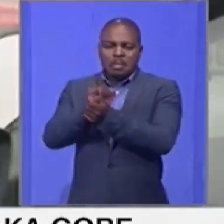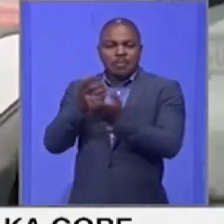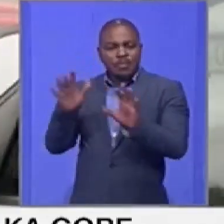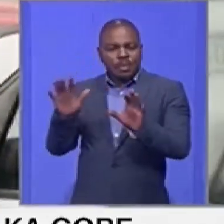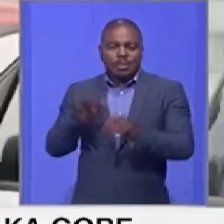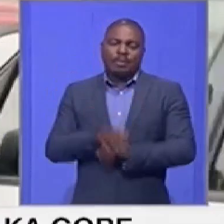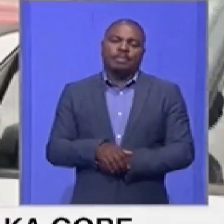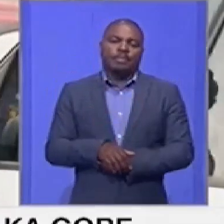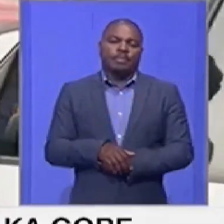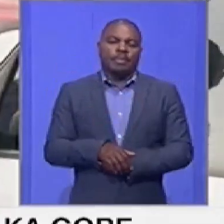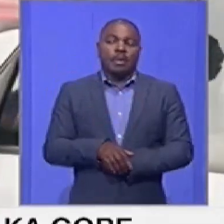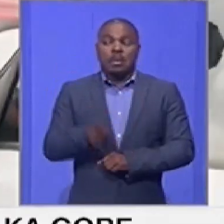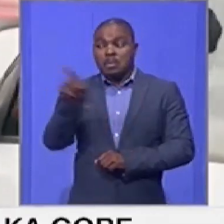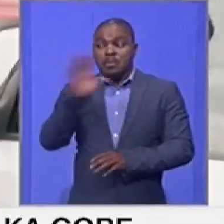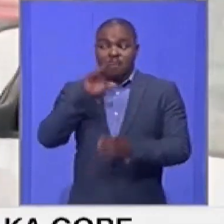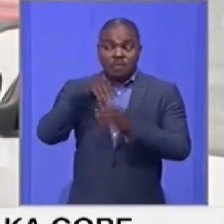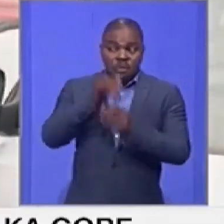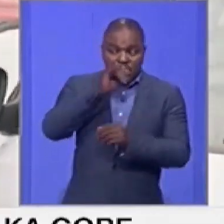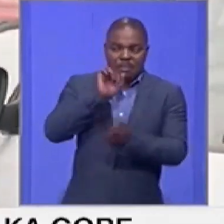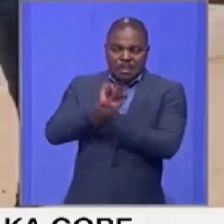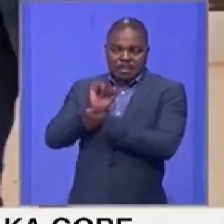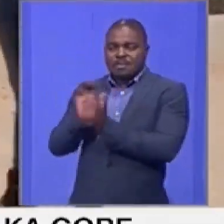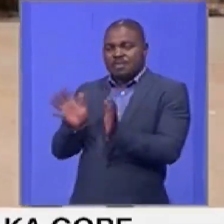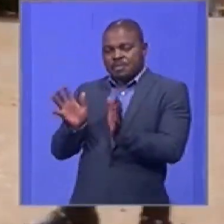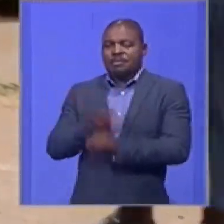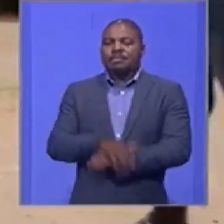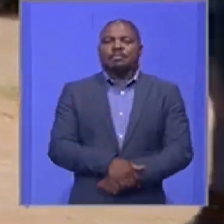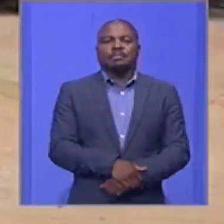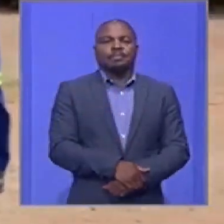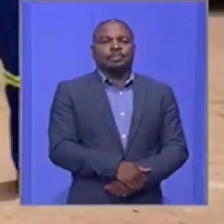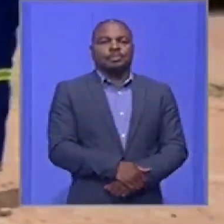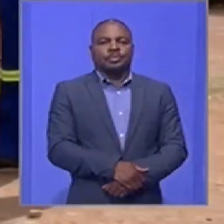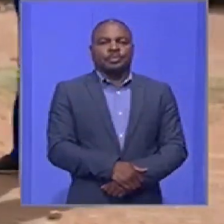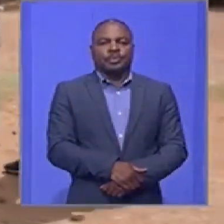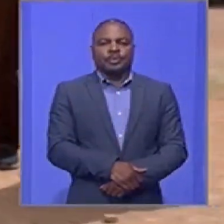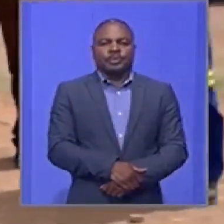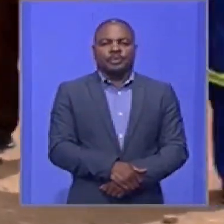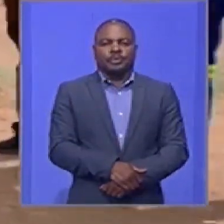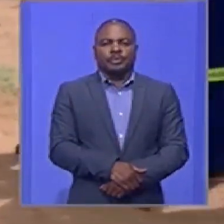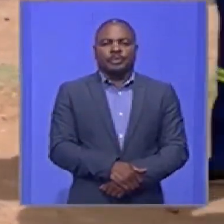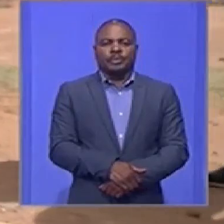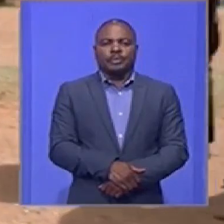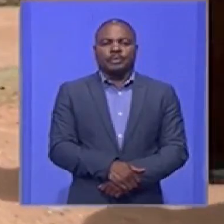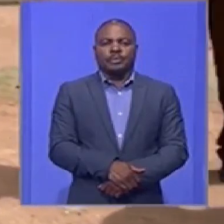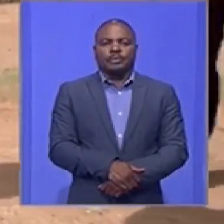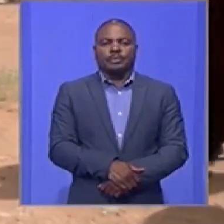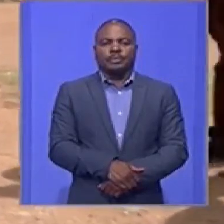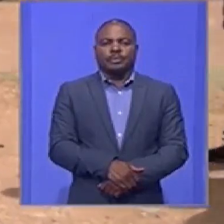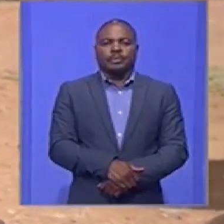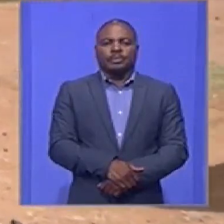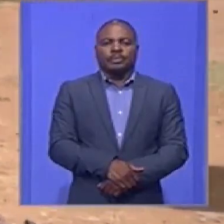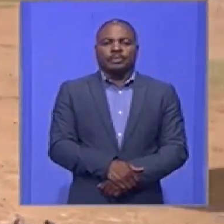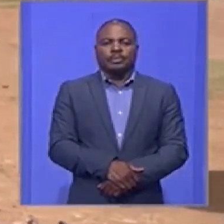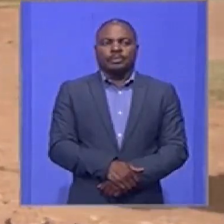ba amehang diketsong tsa ditlolo tsa molao. Thabiso Khadebe, Ditaba tsa SABC, Kimberley.